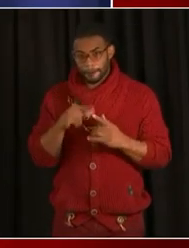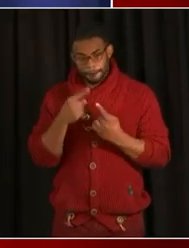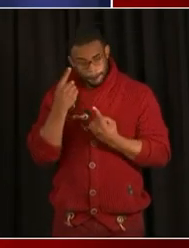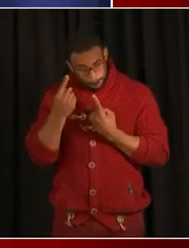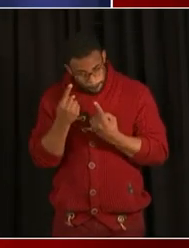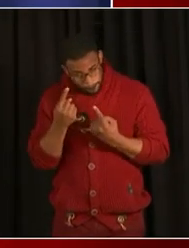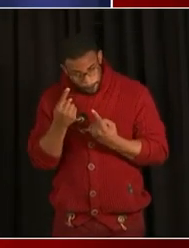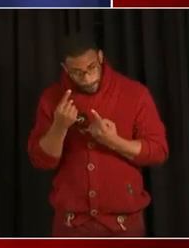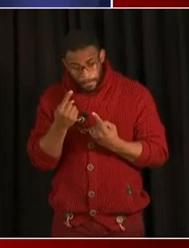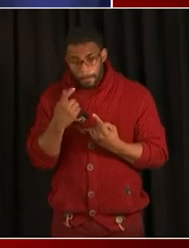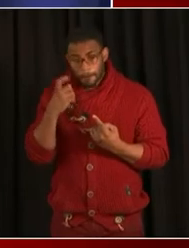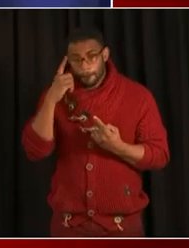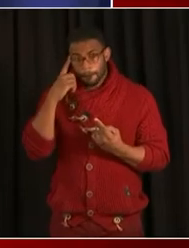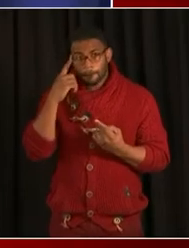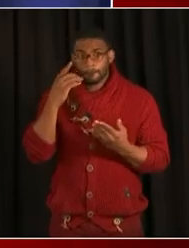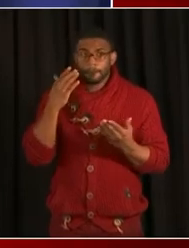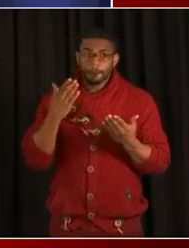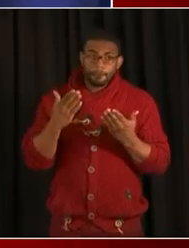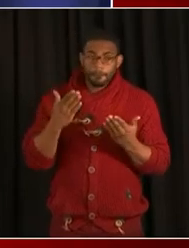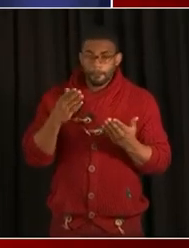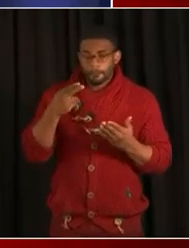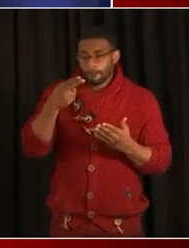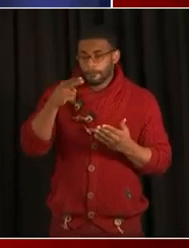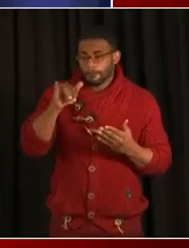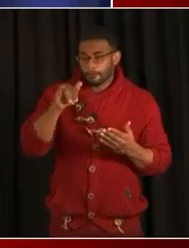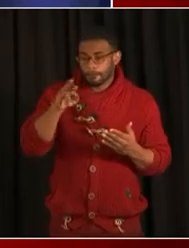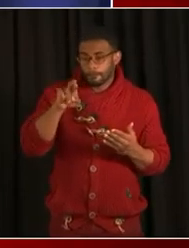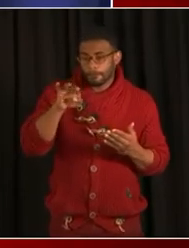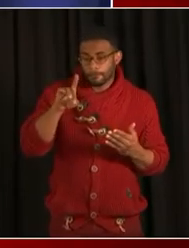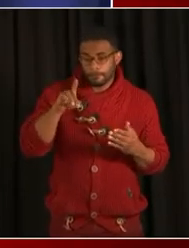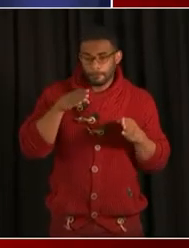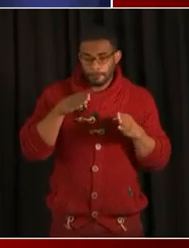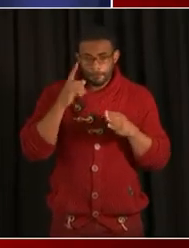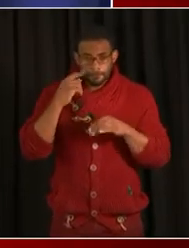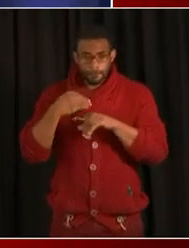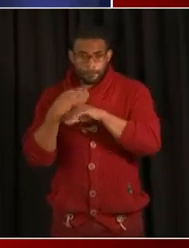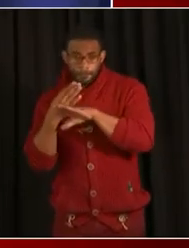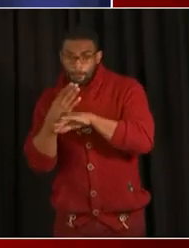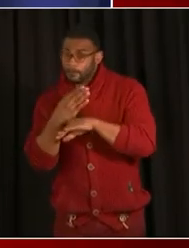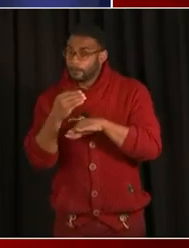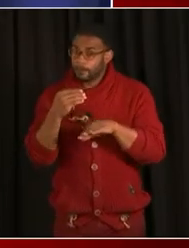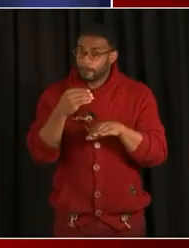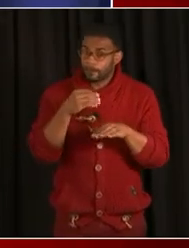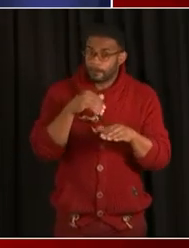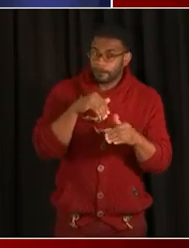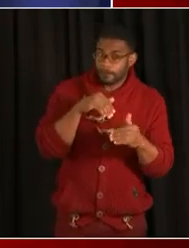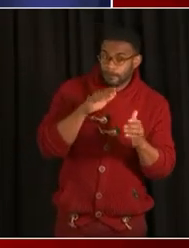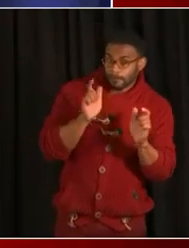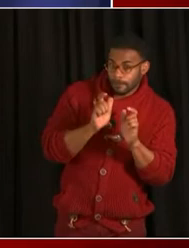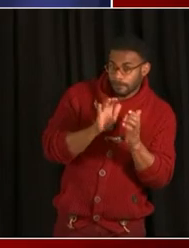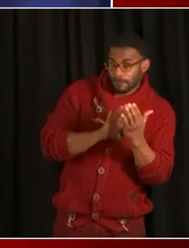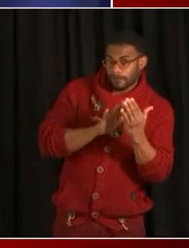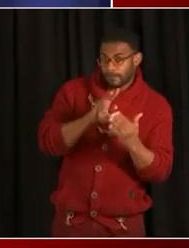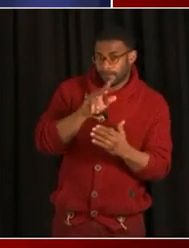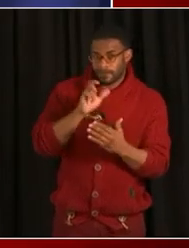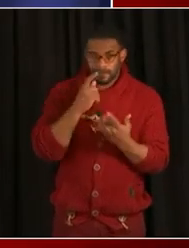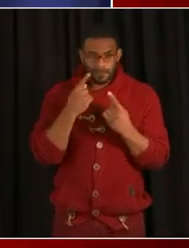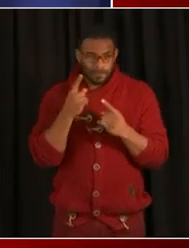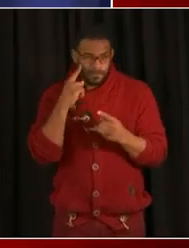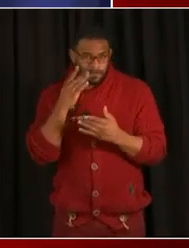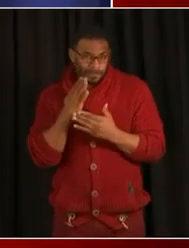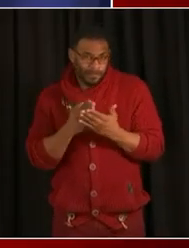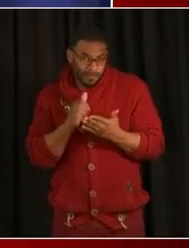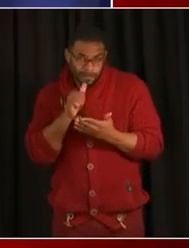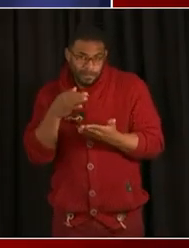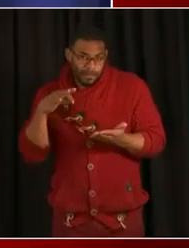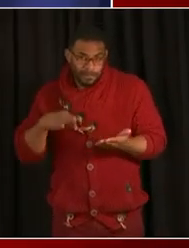something to consider. I think maybe hybrid ways of virtual and small live may work for